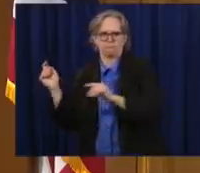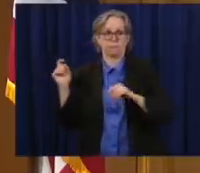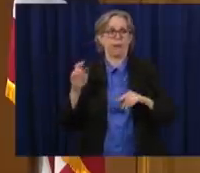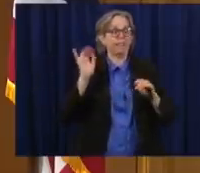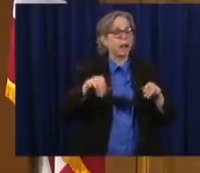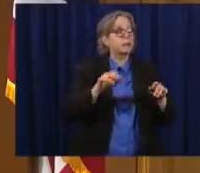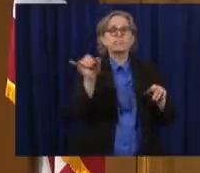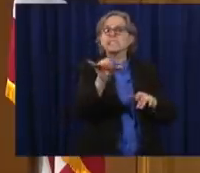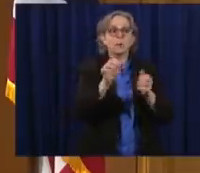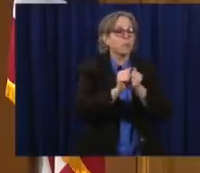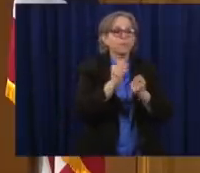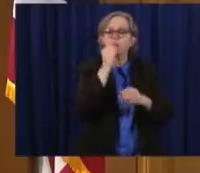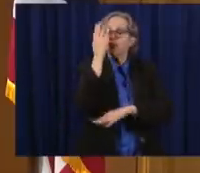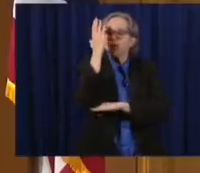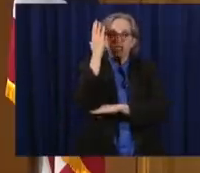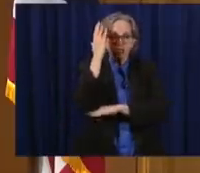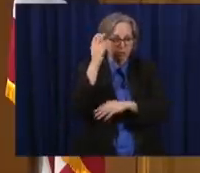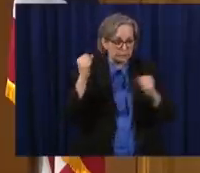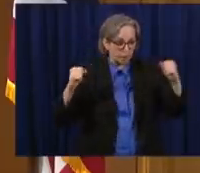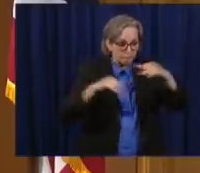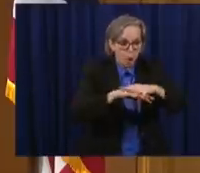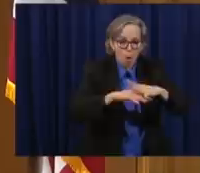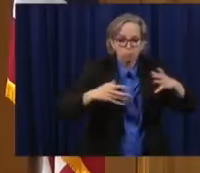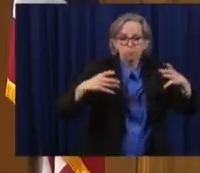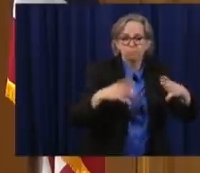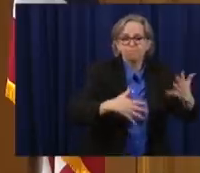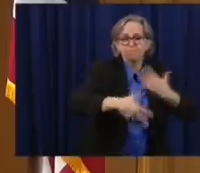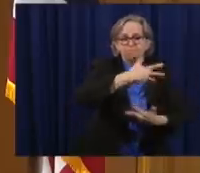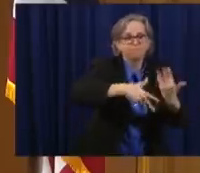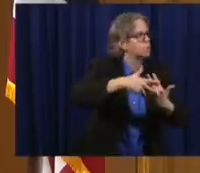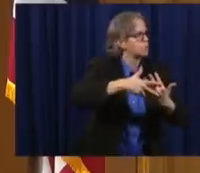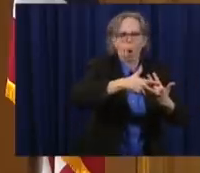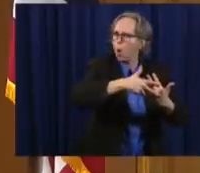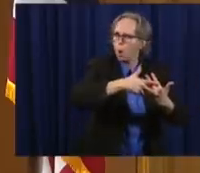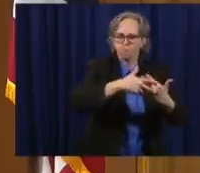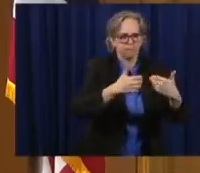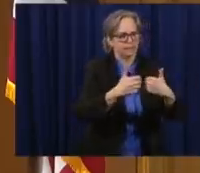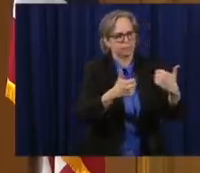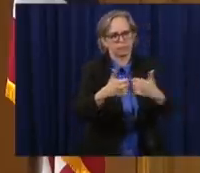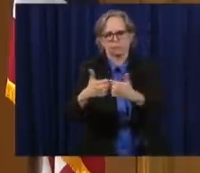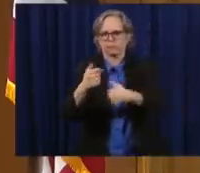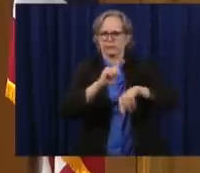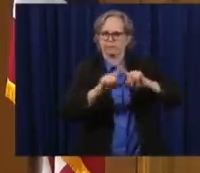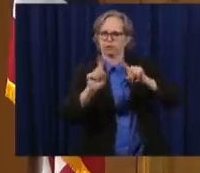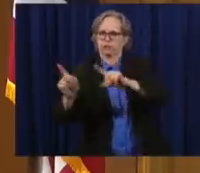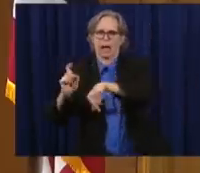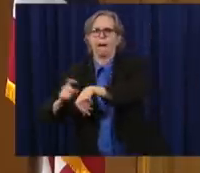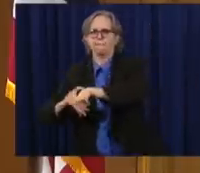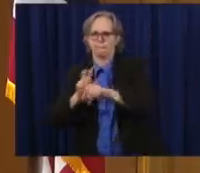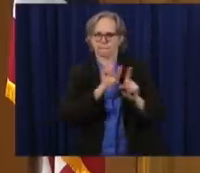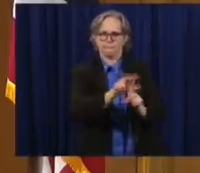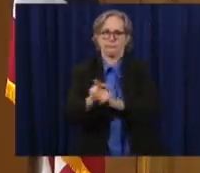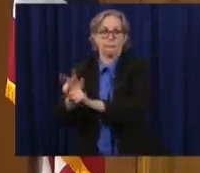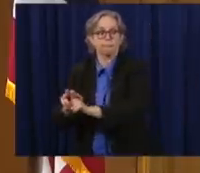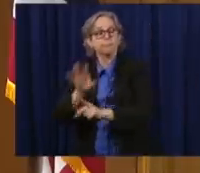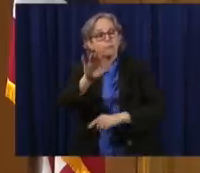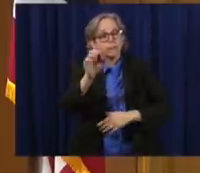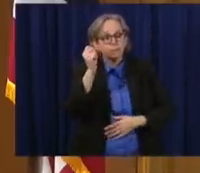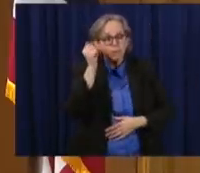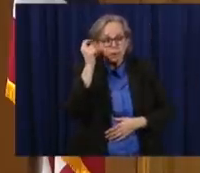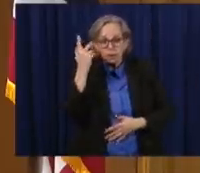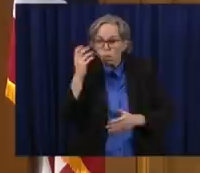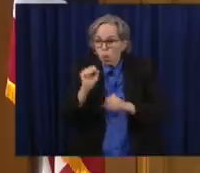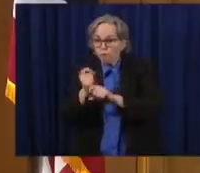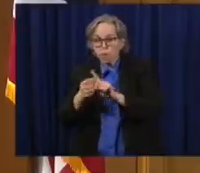Employees who can work from home will work from home. Those who can't